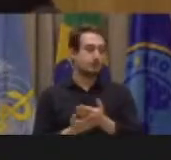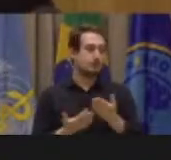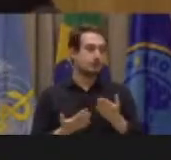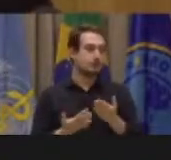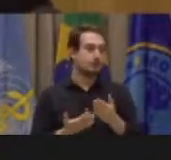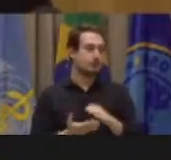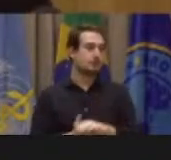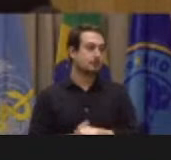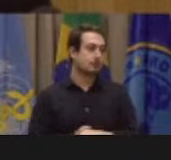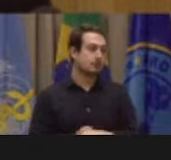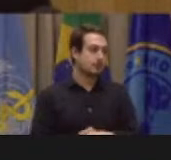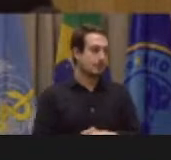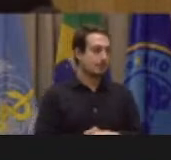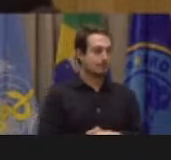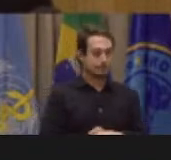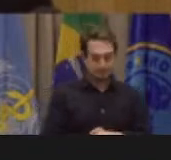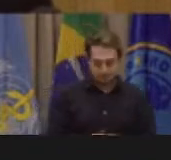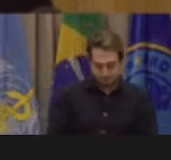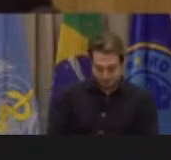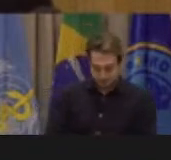great effect.